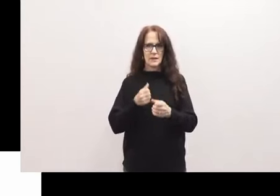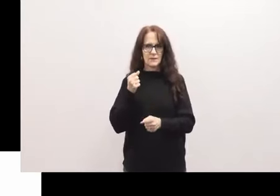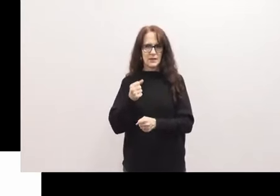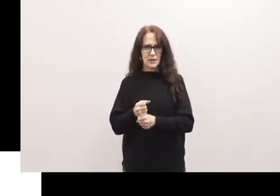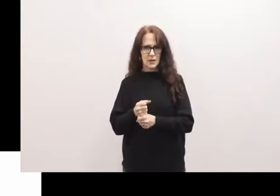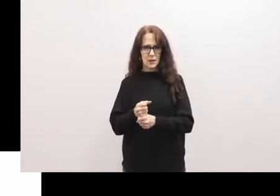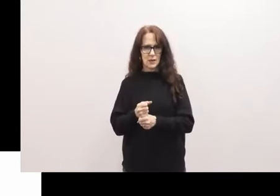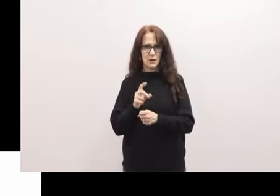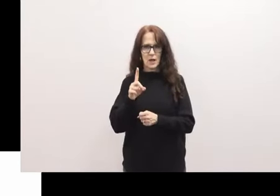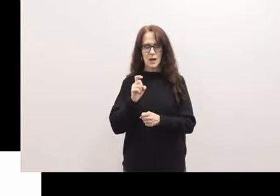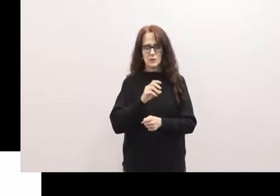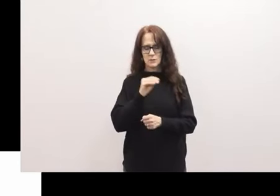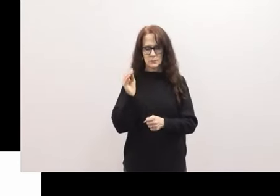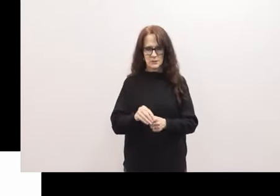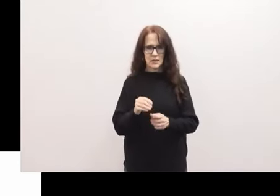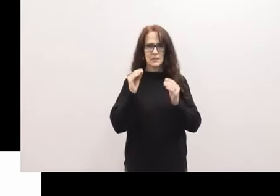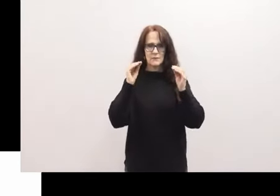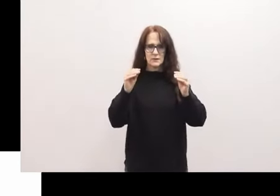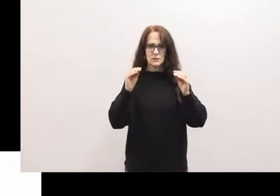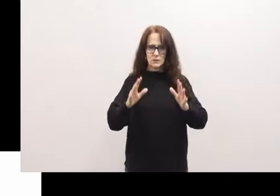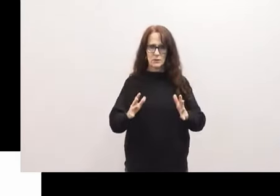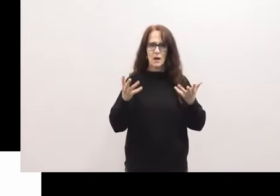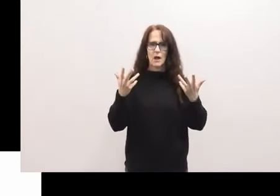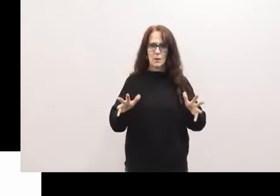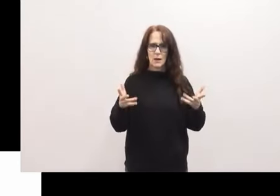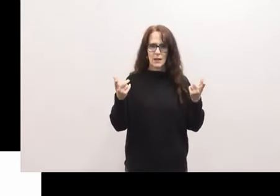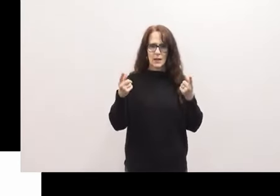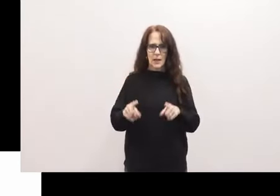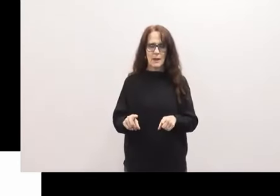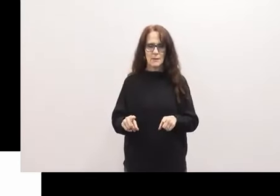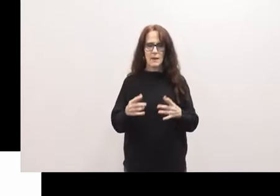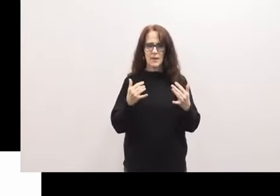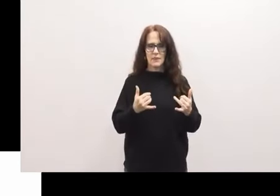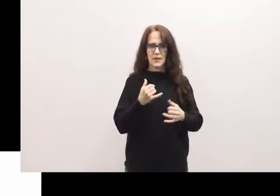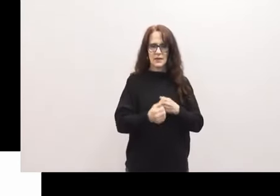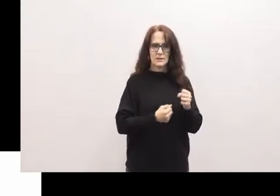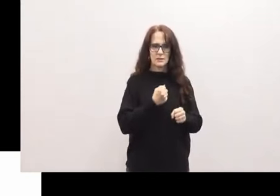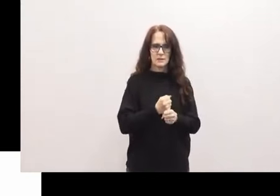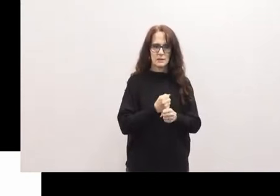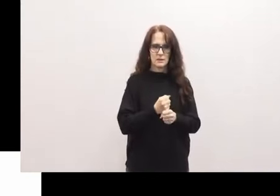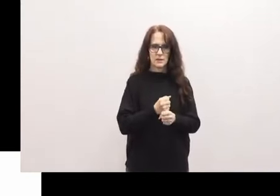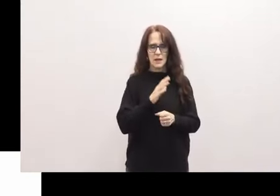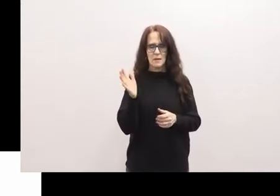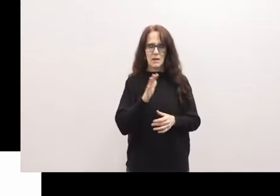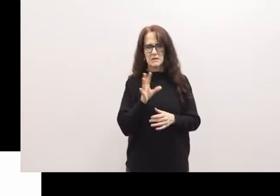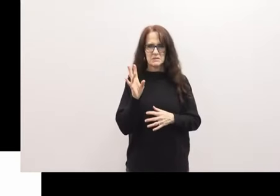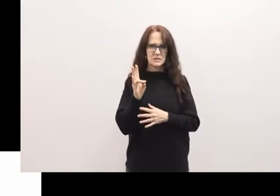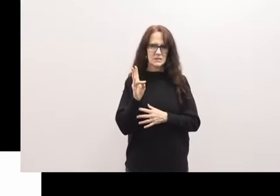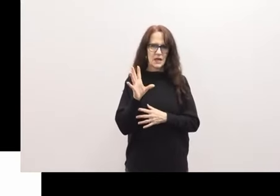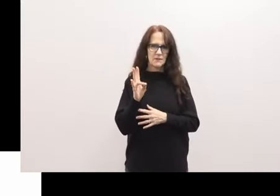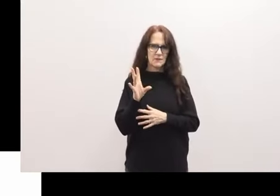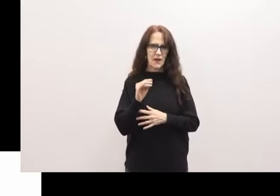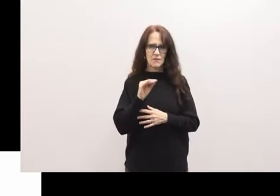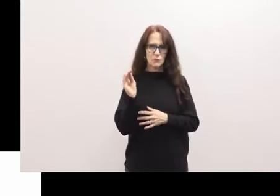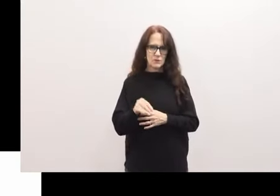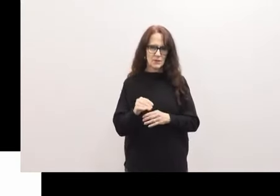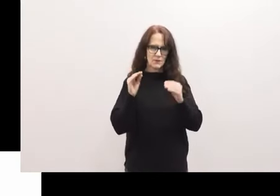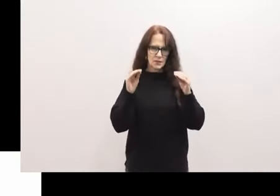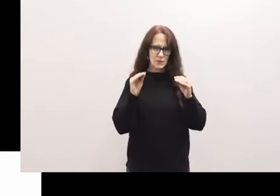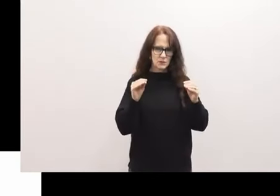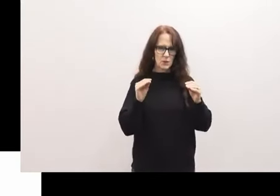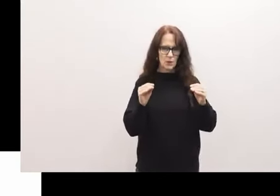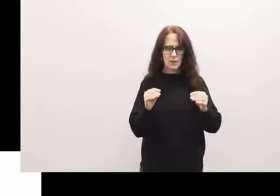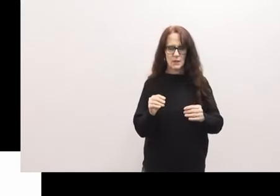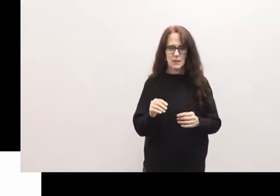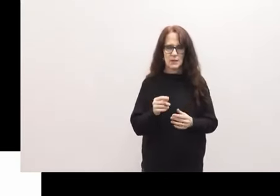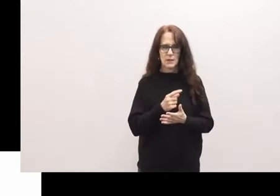where 100% of our instruction had occurred. This year, we're about 75% in terms of instructional weeks.